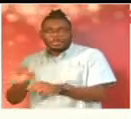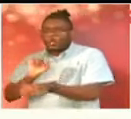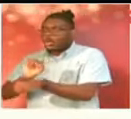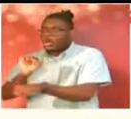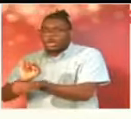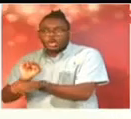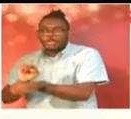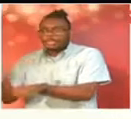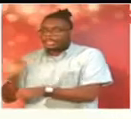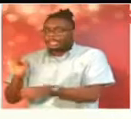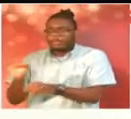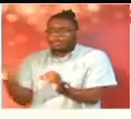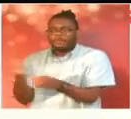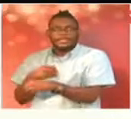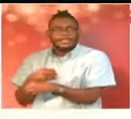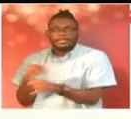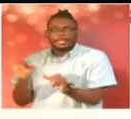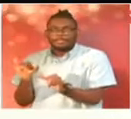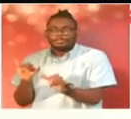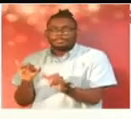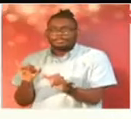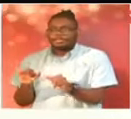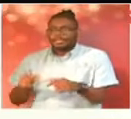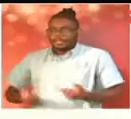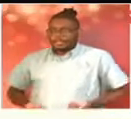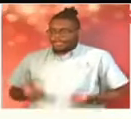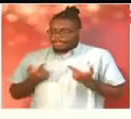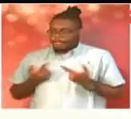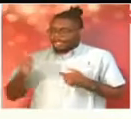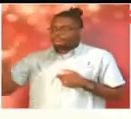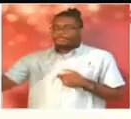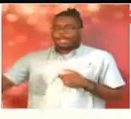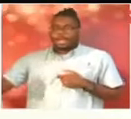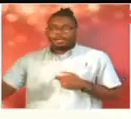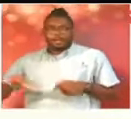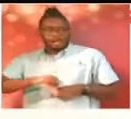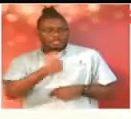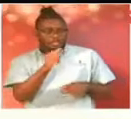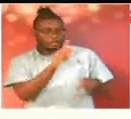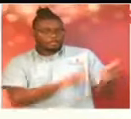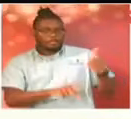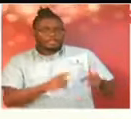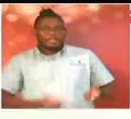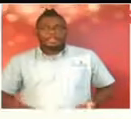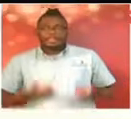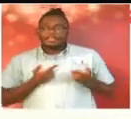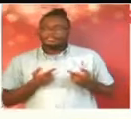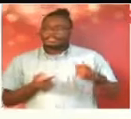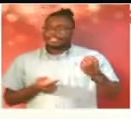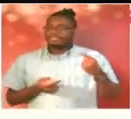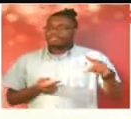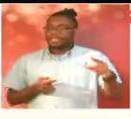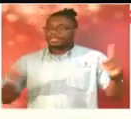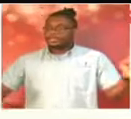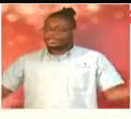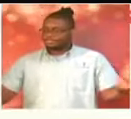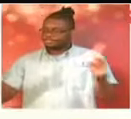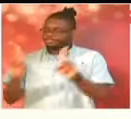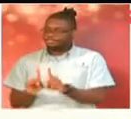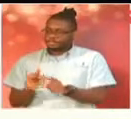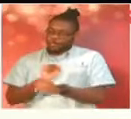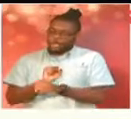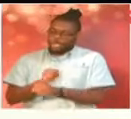lives in Arima. We have that kind of mobility, and because of that, the mere geographic distribution is not